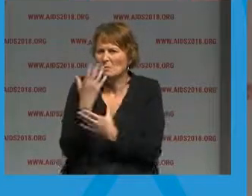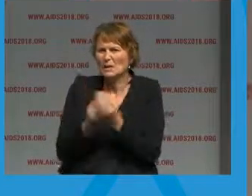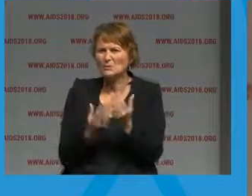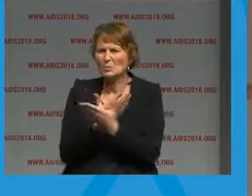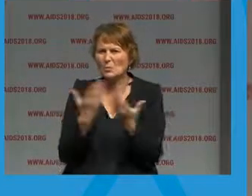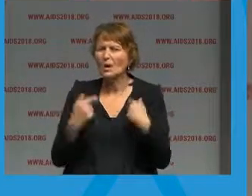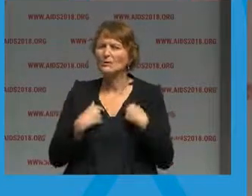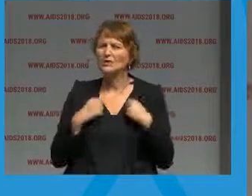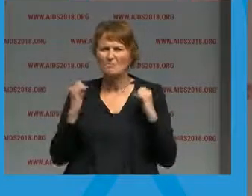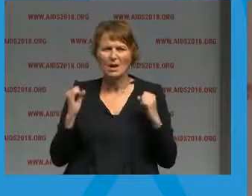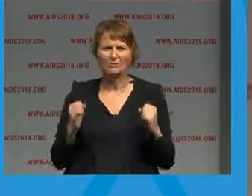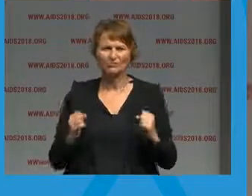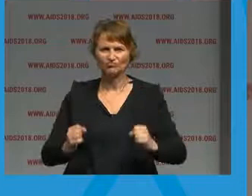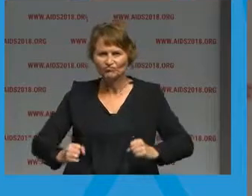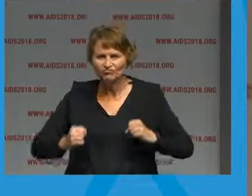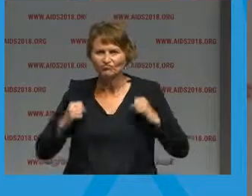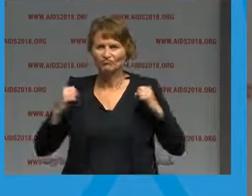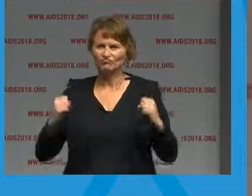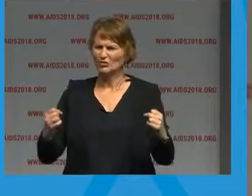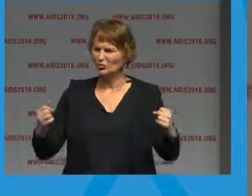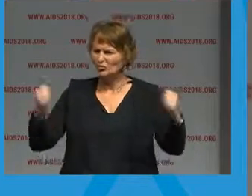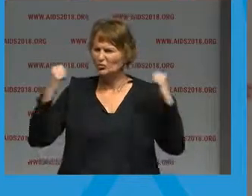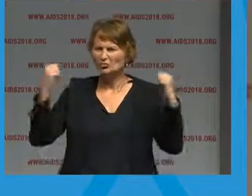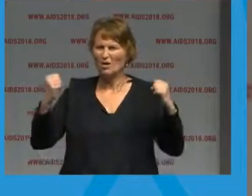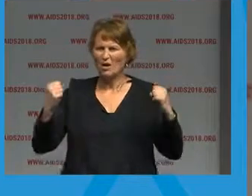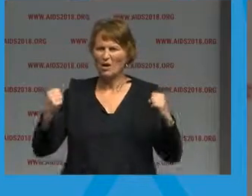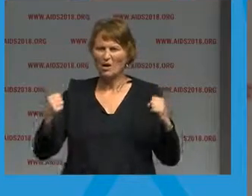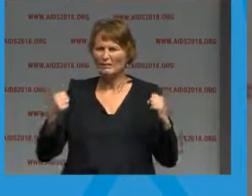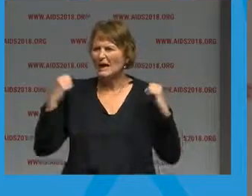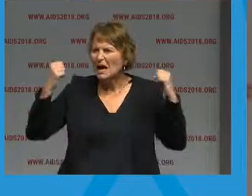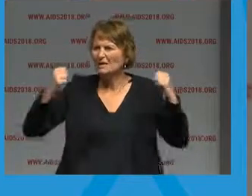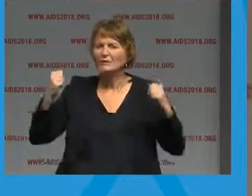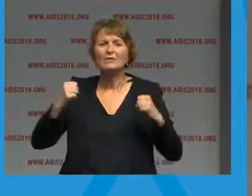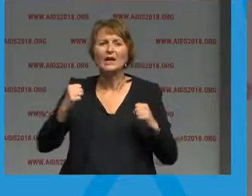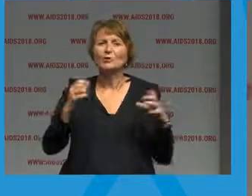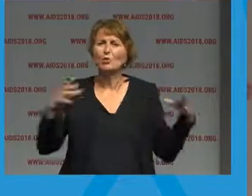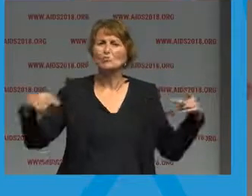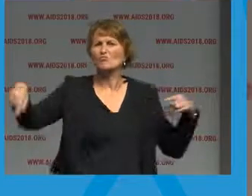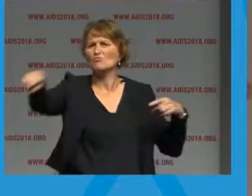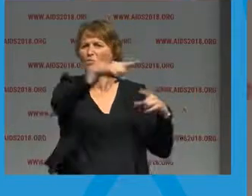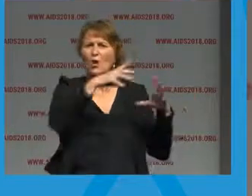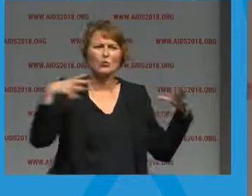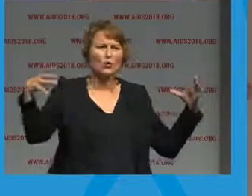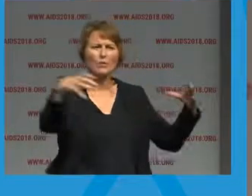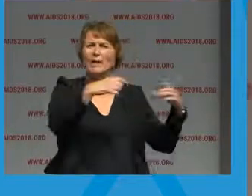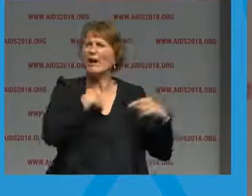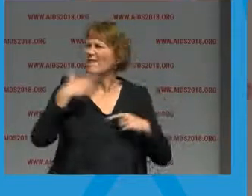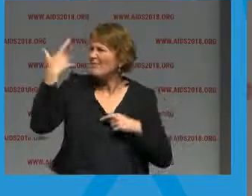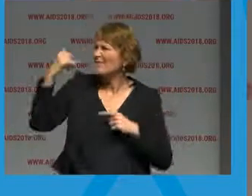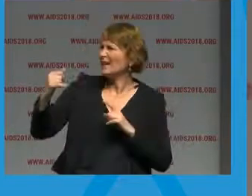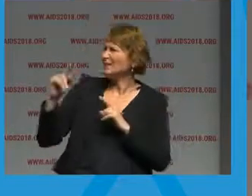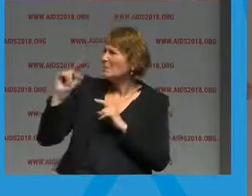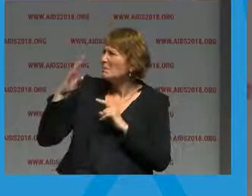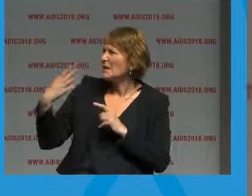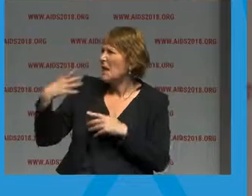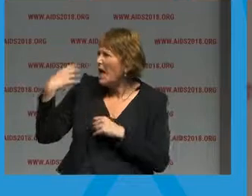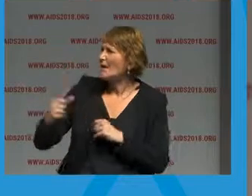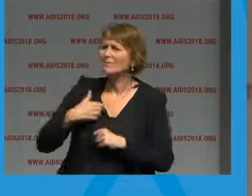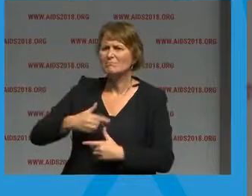strong activism from the affected community demanding for what is rightfully ours.